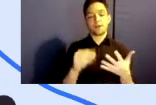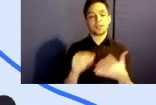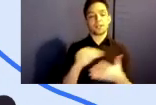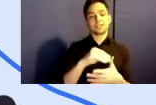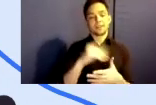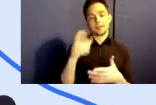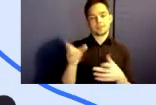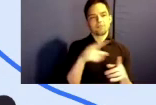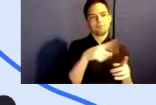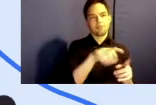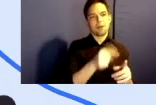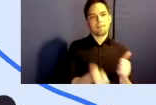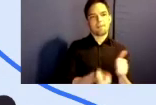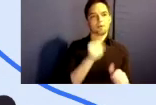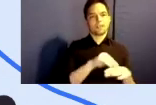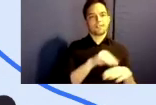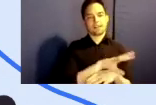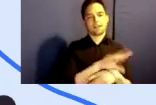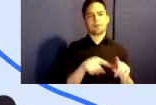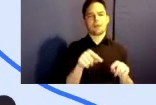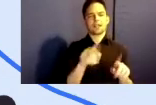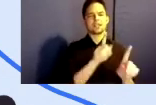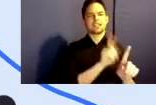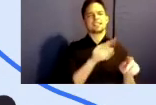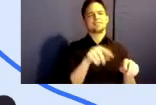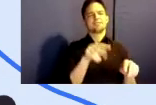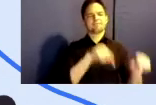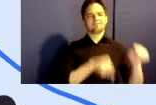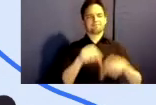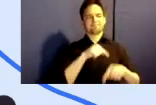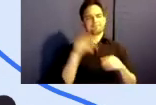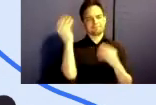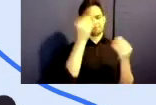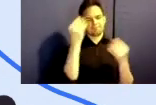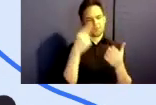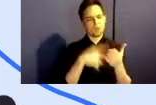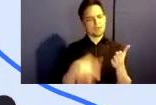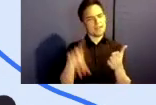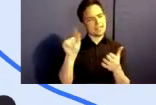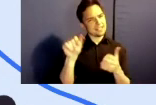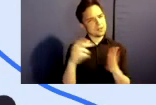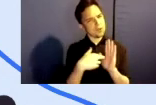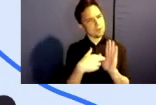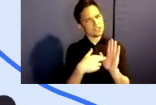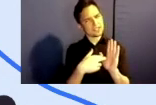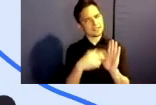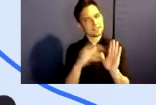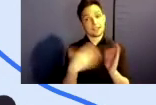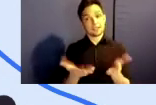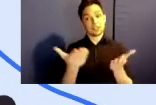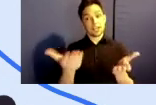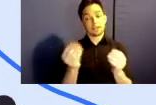affected. However, we have to take a step back from this and think about what that data represents. Does it suggest that it's more men